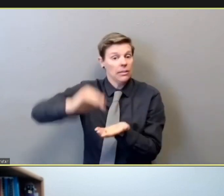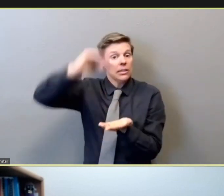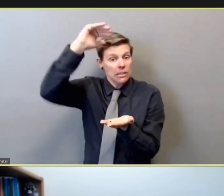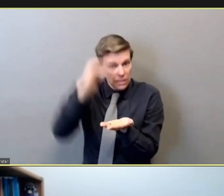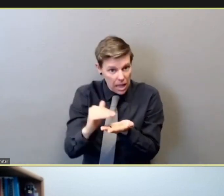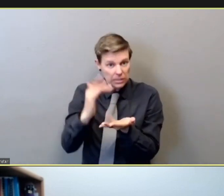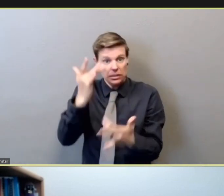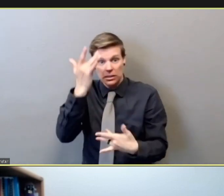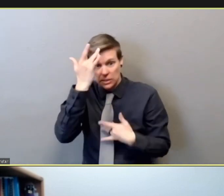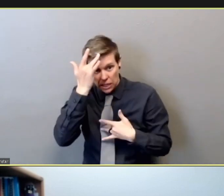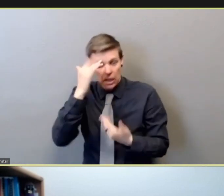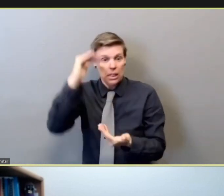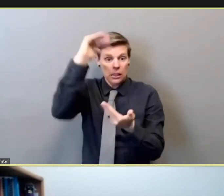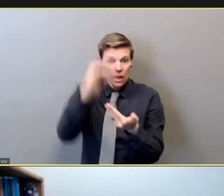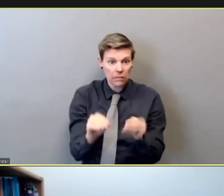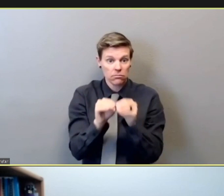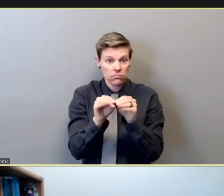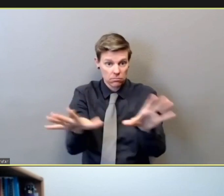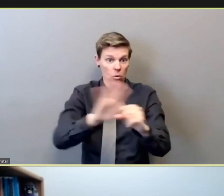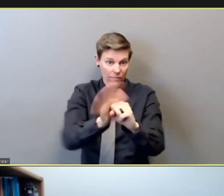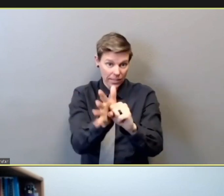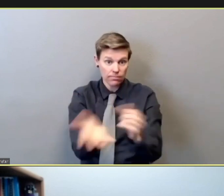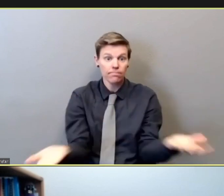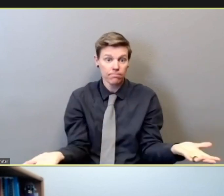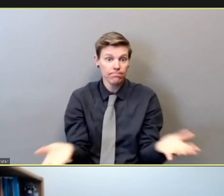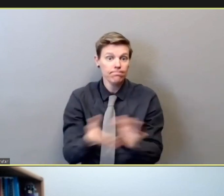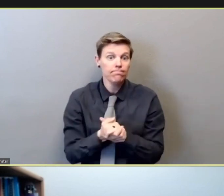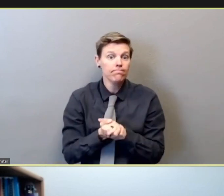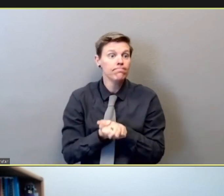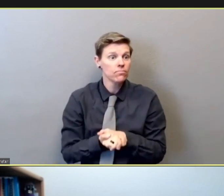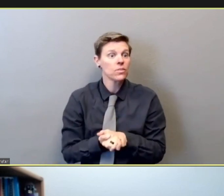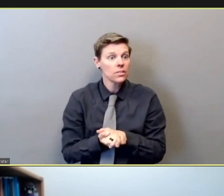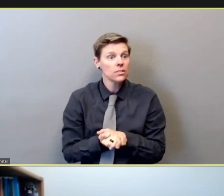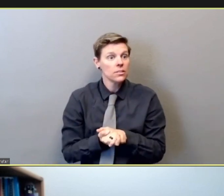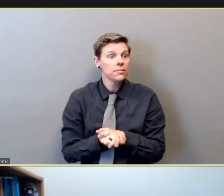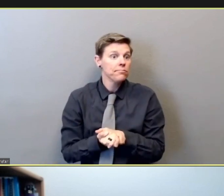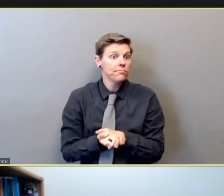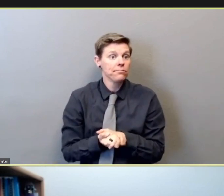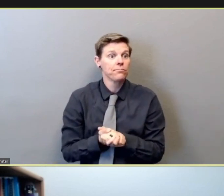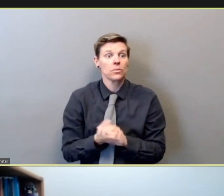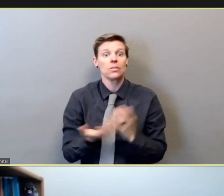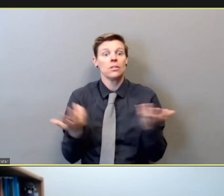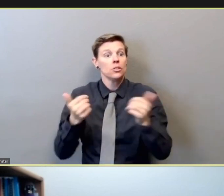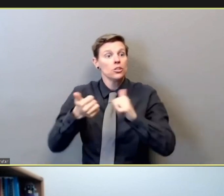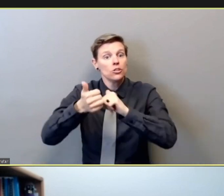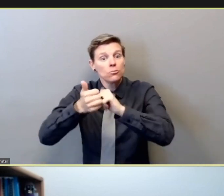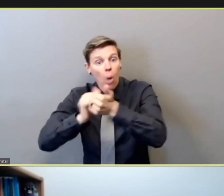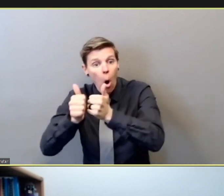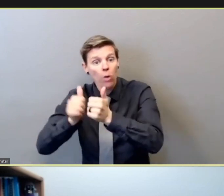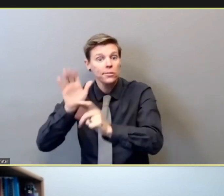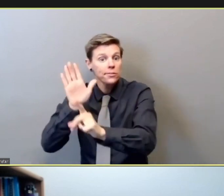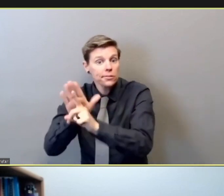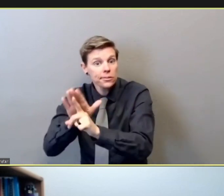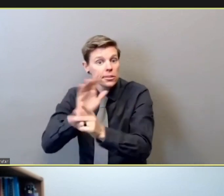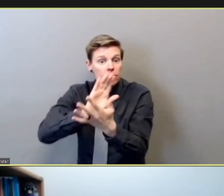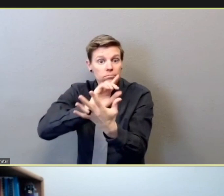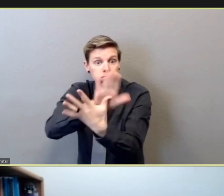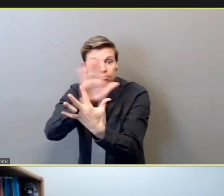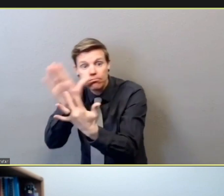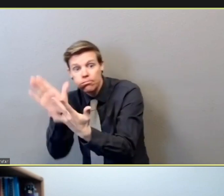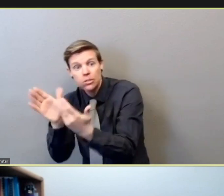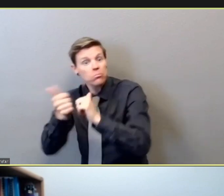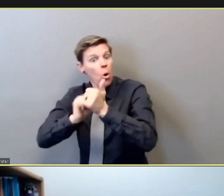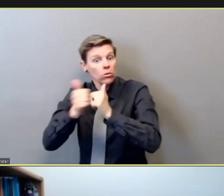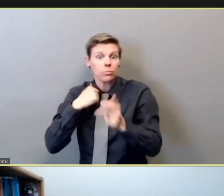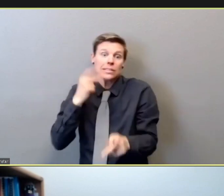I can't speak to individual recommendations for individual sports. Today, we're happy to get back with you on this, but we've worked